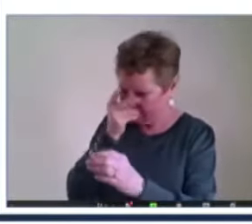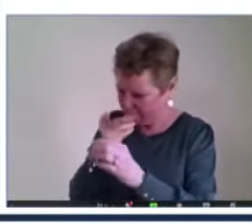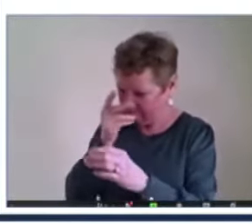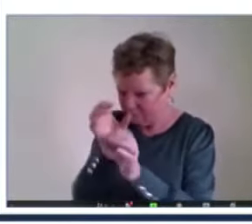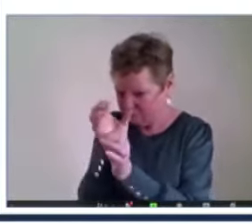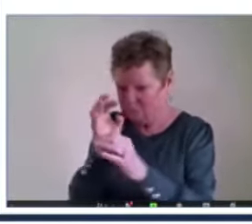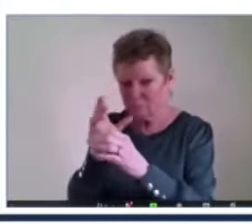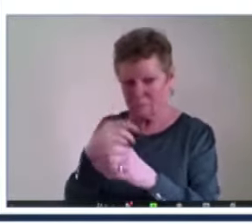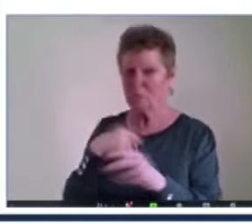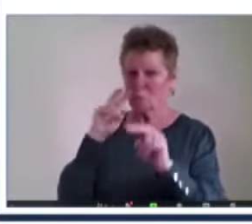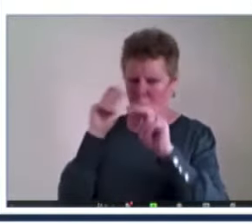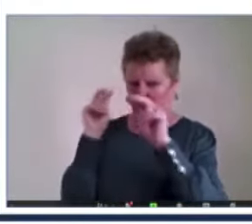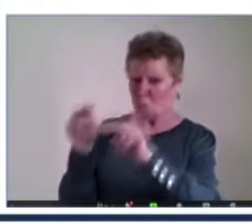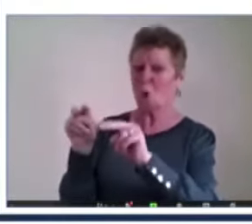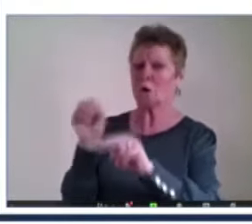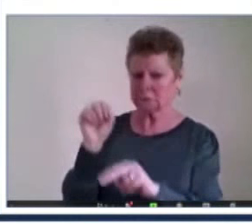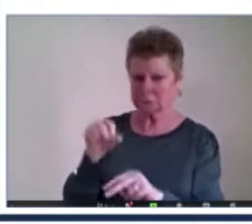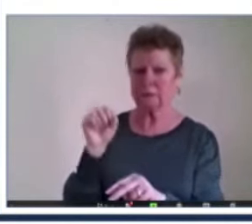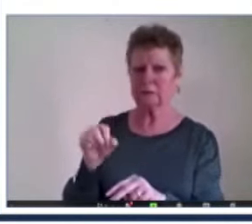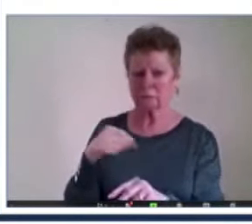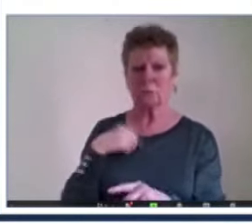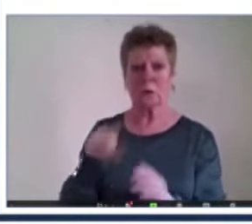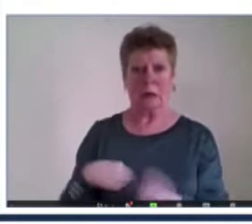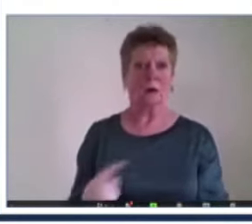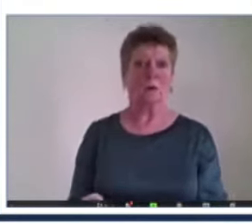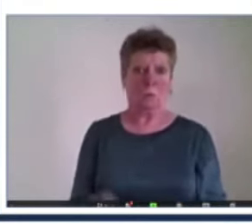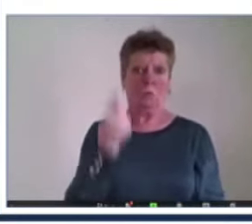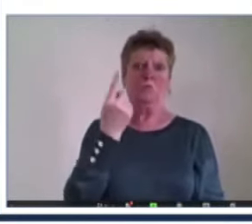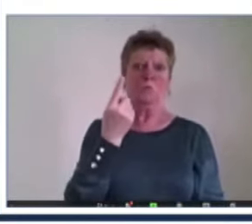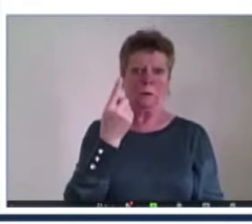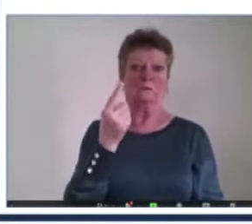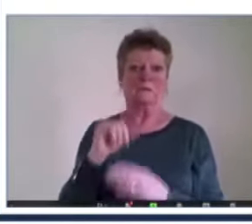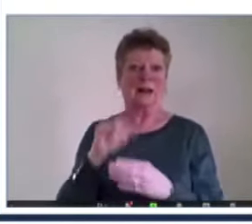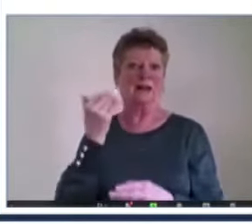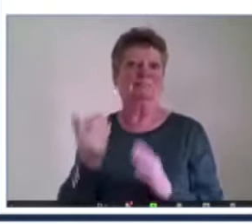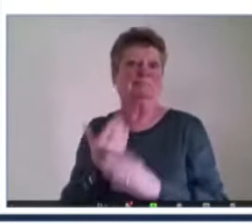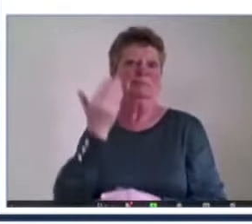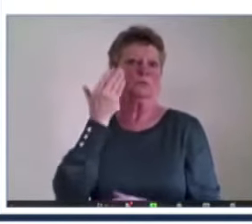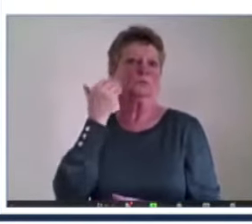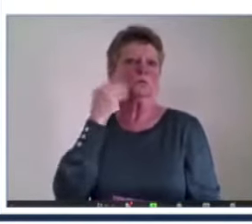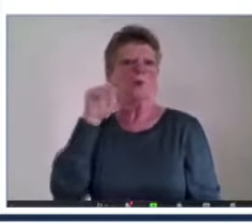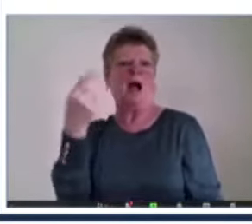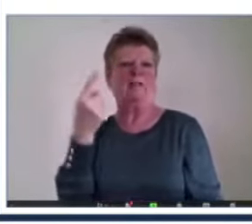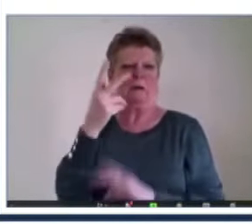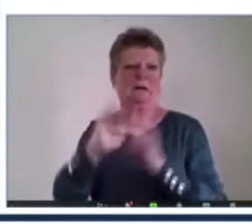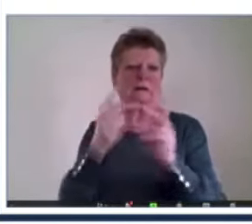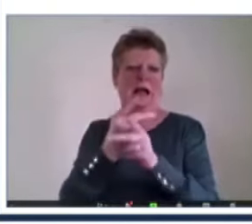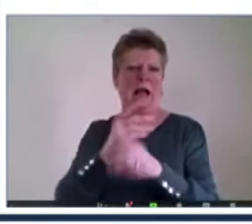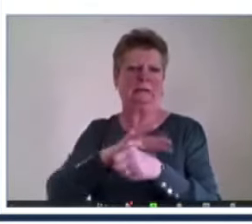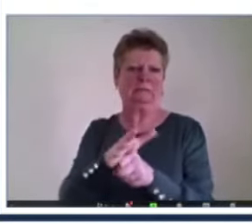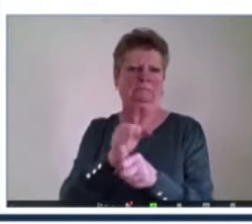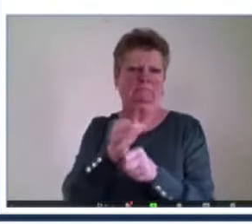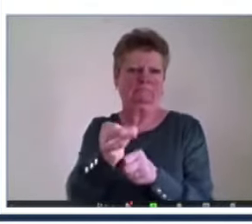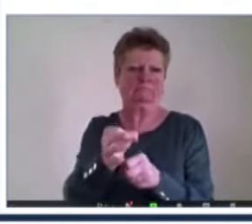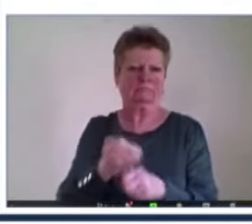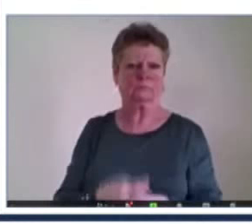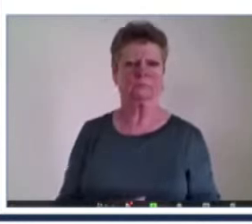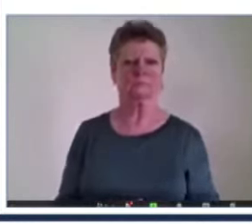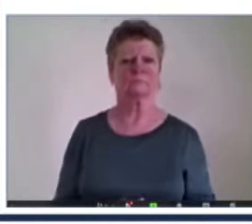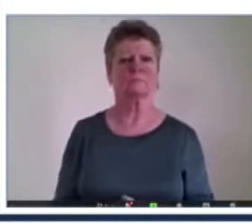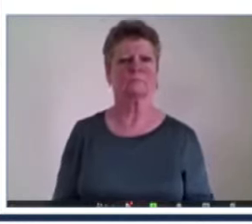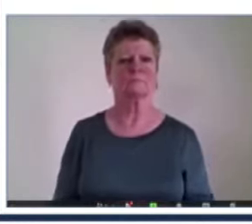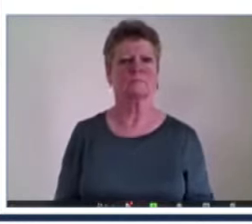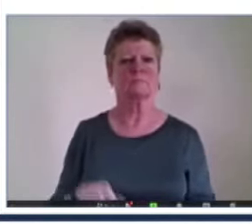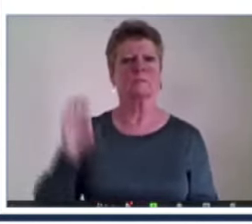monitoring for it, and we have had one case to date of that latest variant. Thank you. Next, we'll go to Nicole Sullivan with the Cape